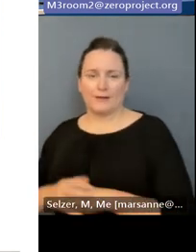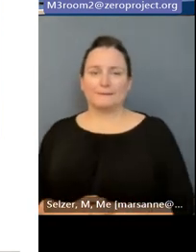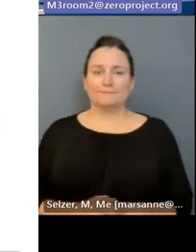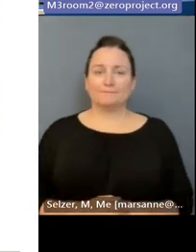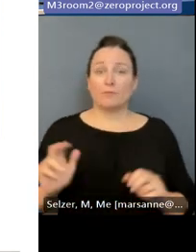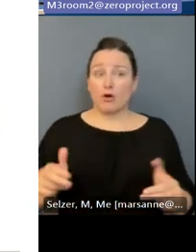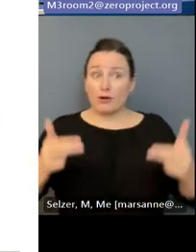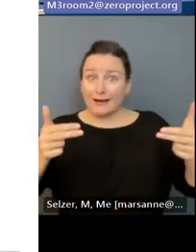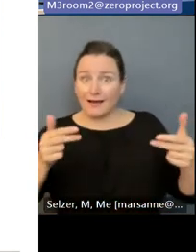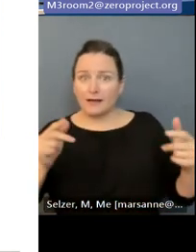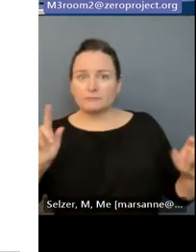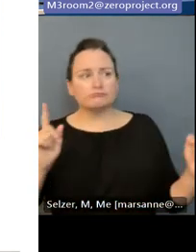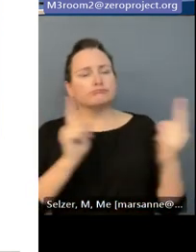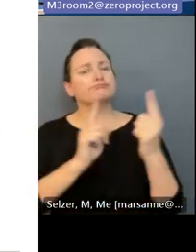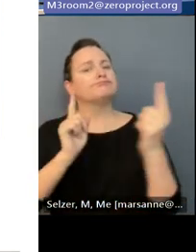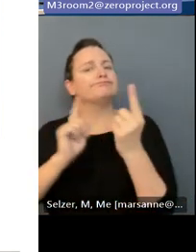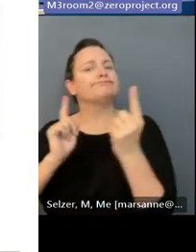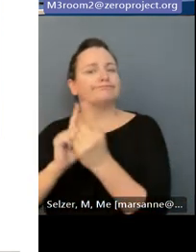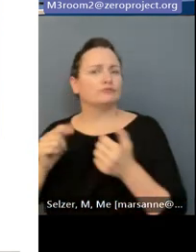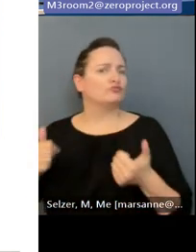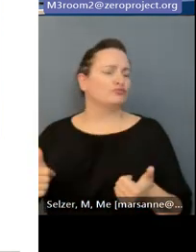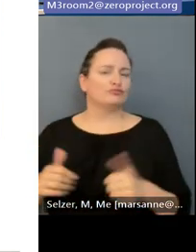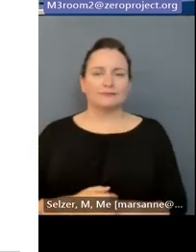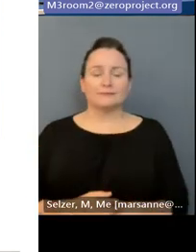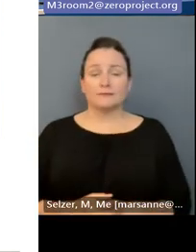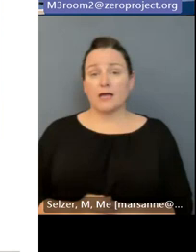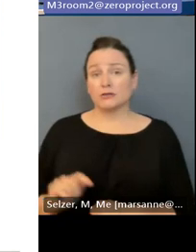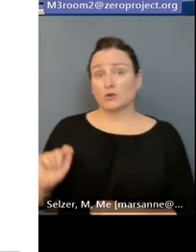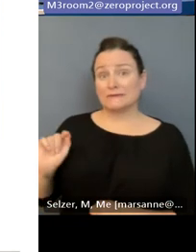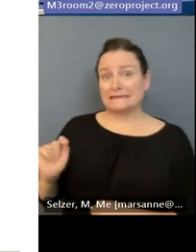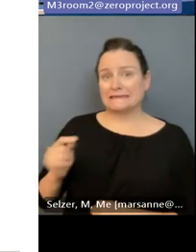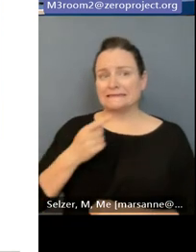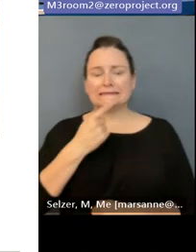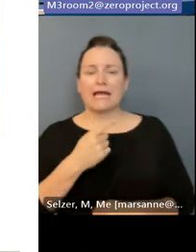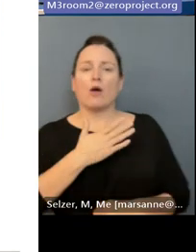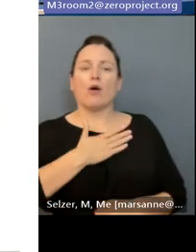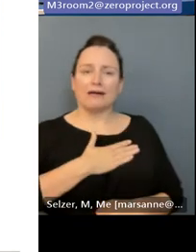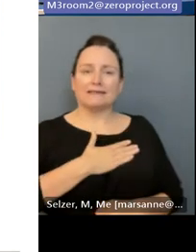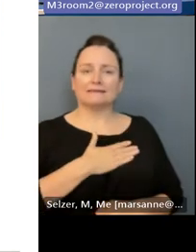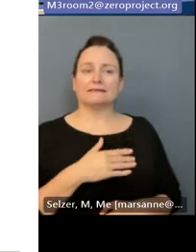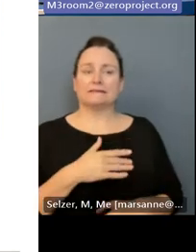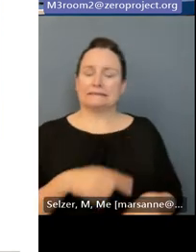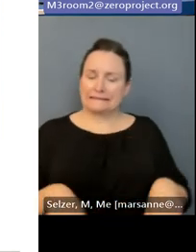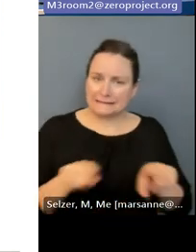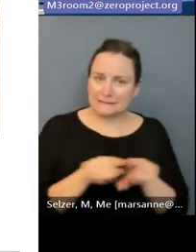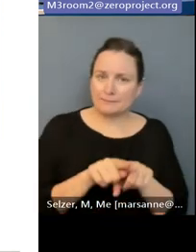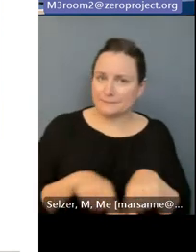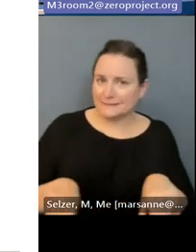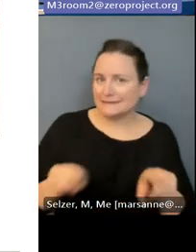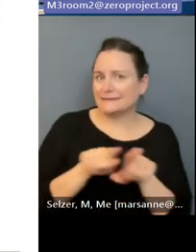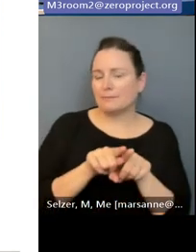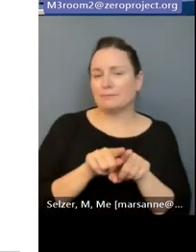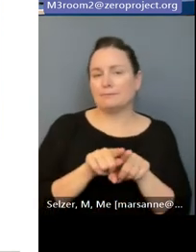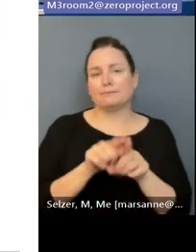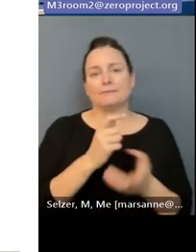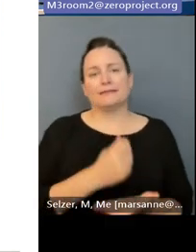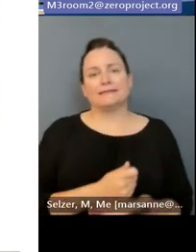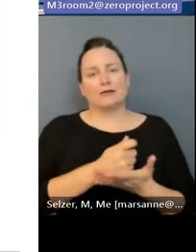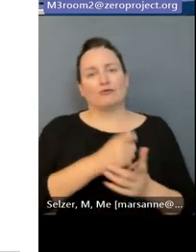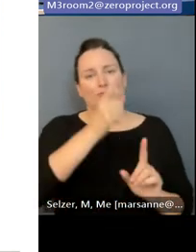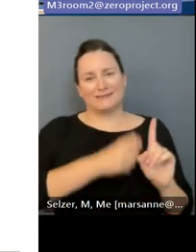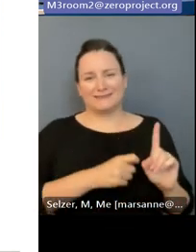issue that I listen from parents is the therapy in centers and hospitals, the therapist is changed frequently. One day there's